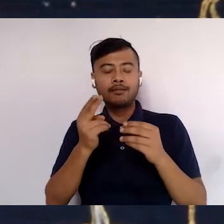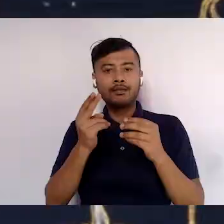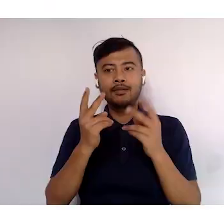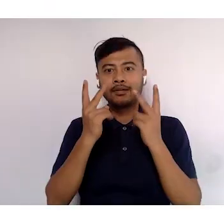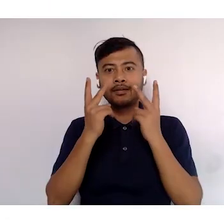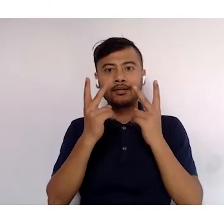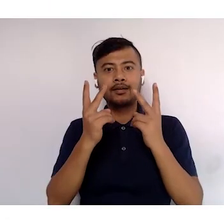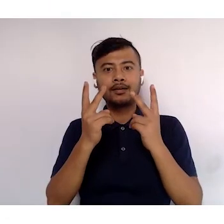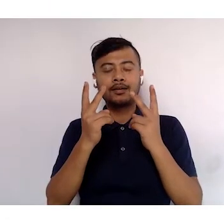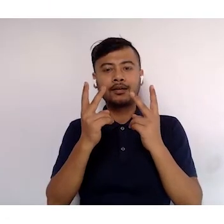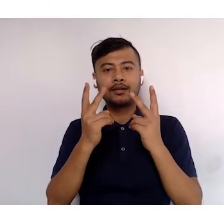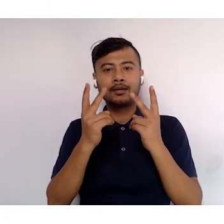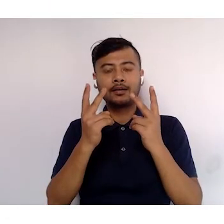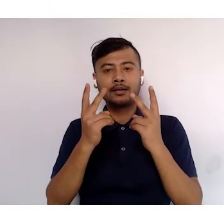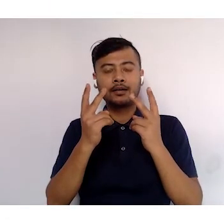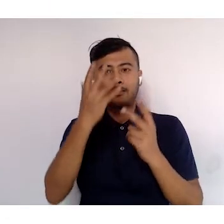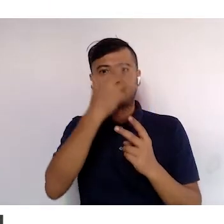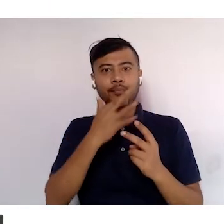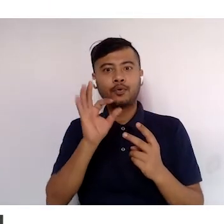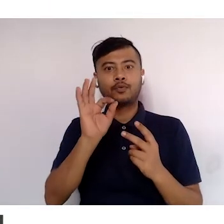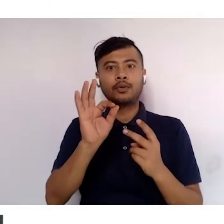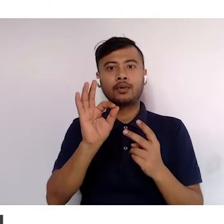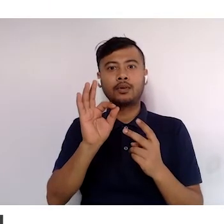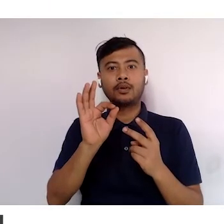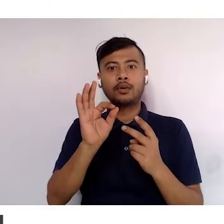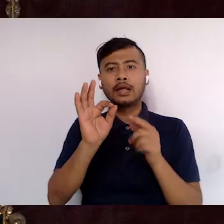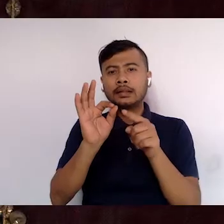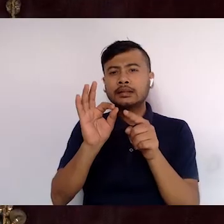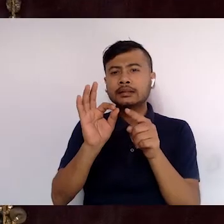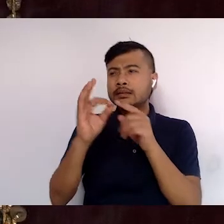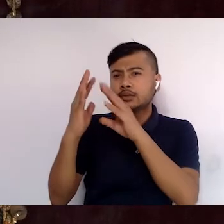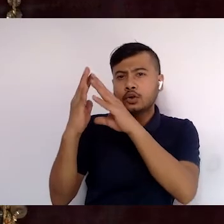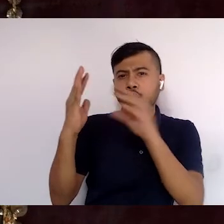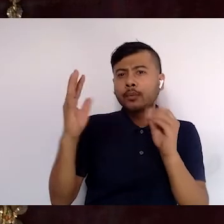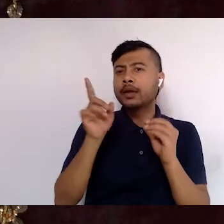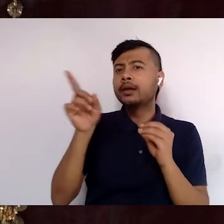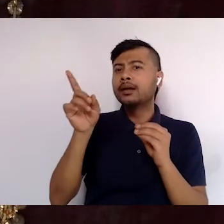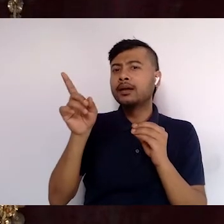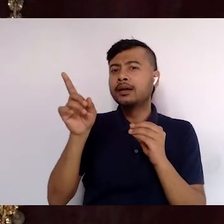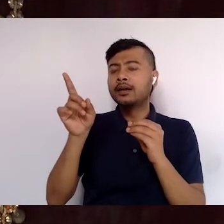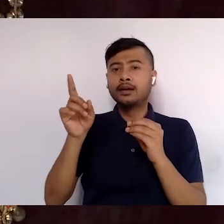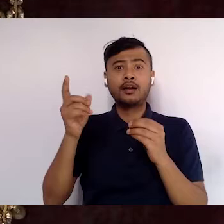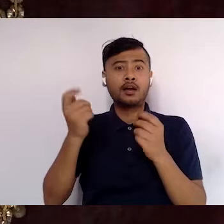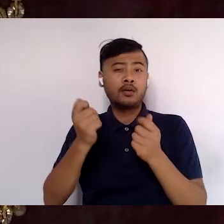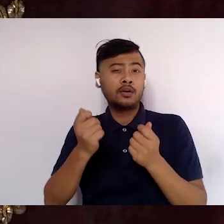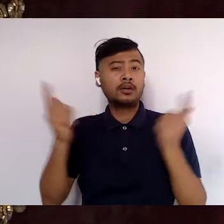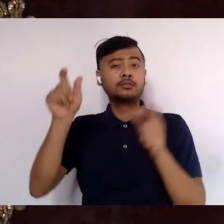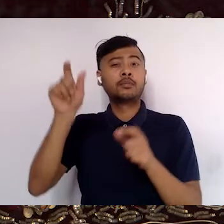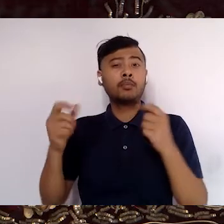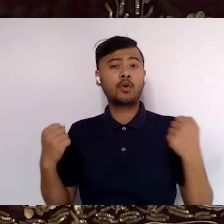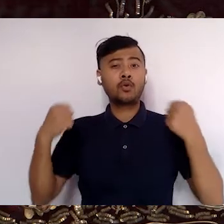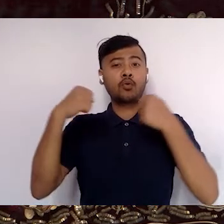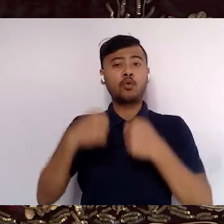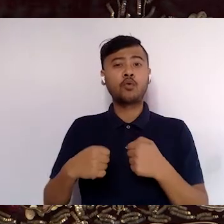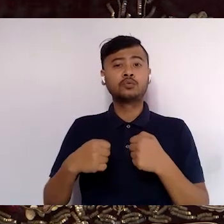medium, perhaps emulating the techniques used in designing garments for wealthy noblemen, where gold was embroidered on dark fabric